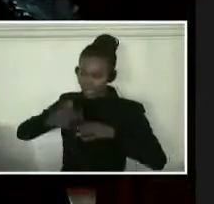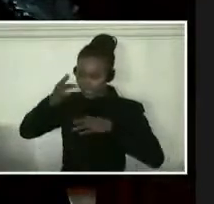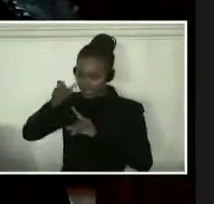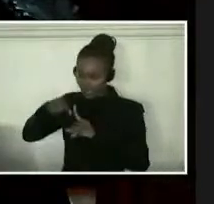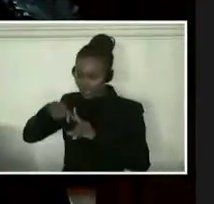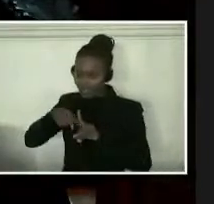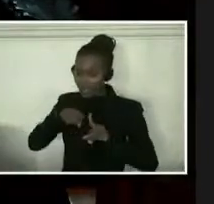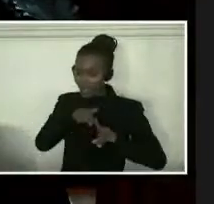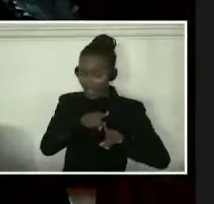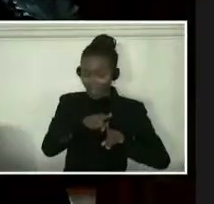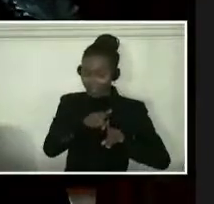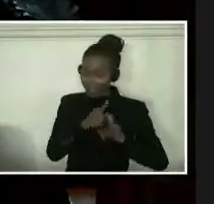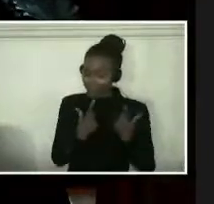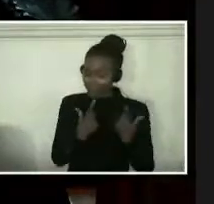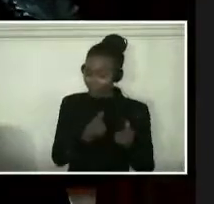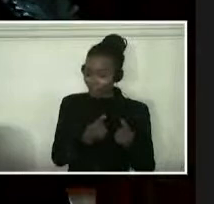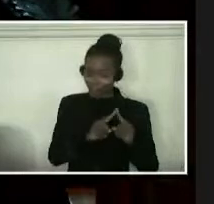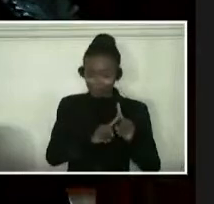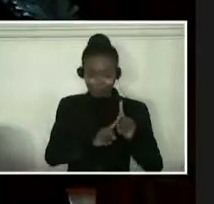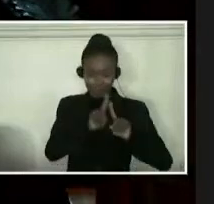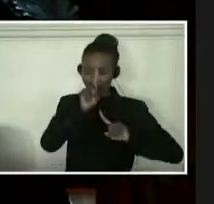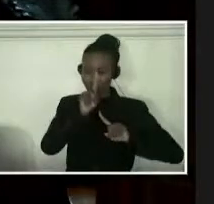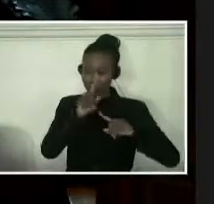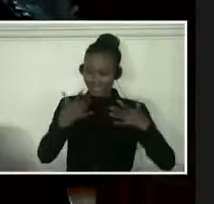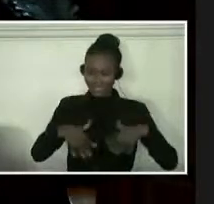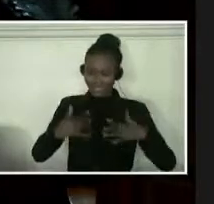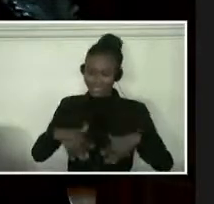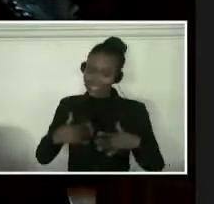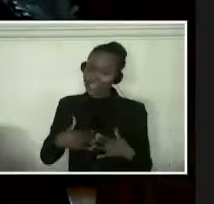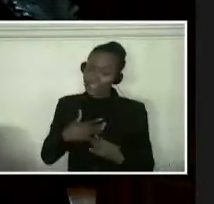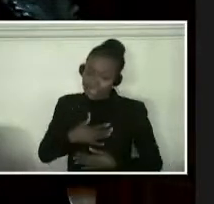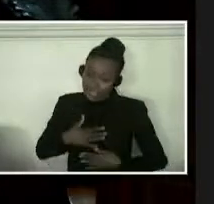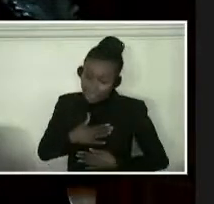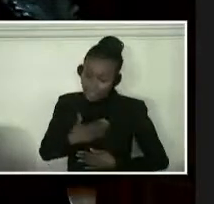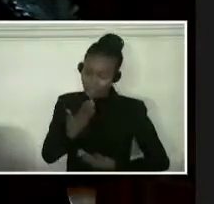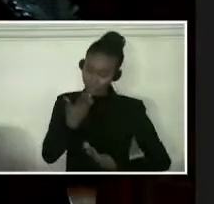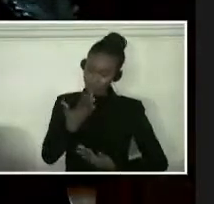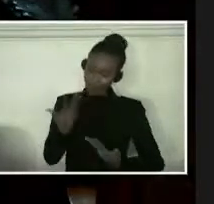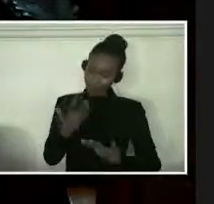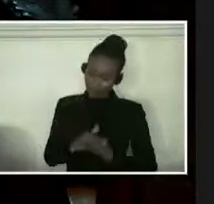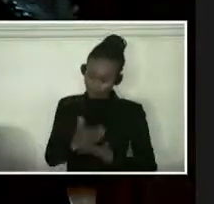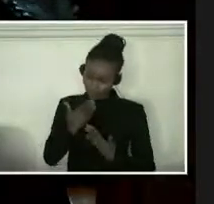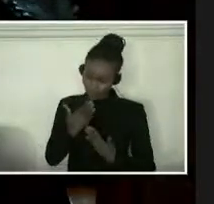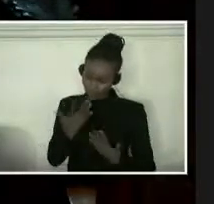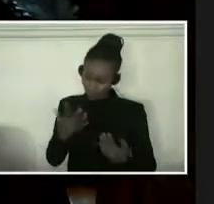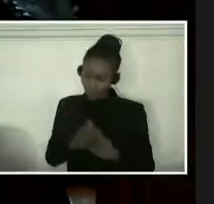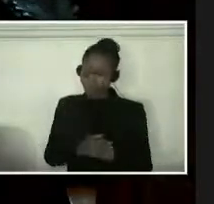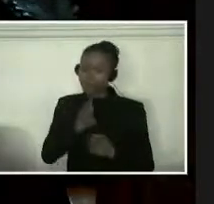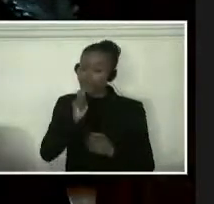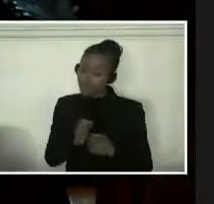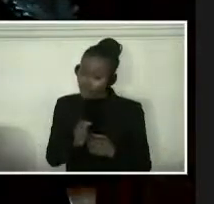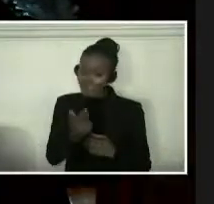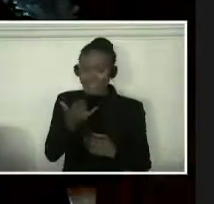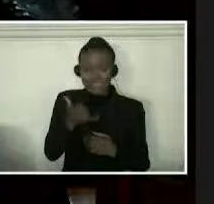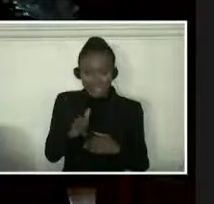was very successful and we appreciate it i must emphasize that we are still not taking our walk-ins as yet because we are